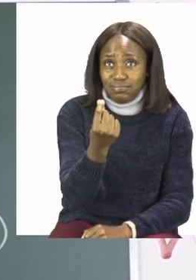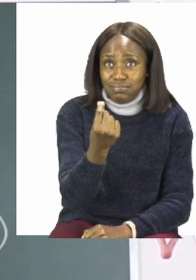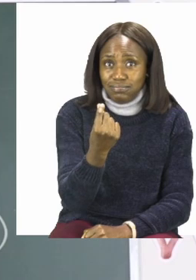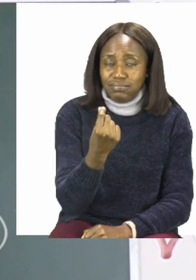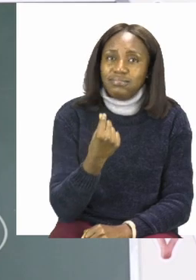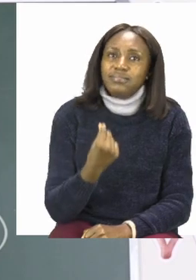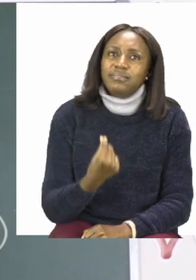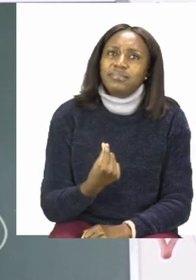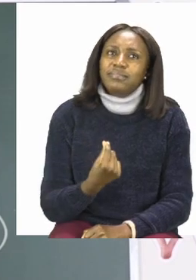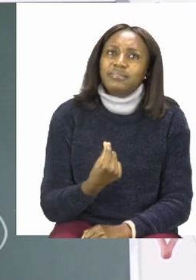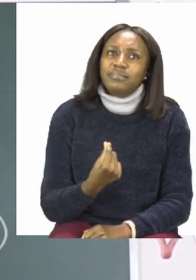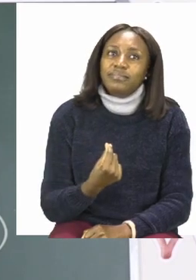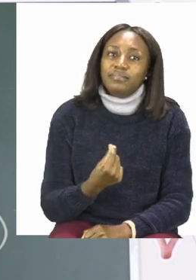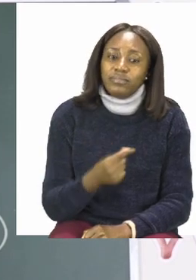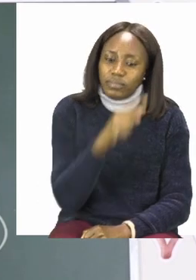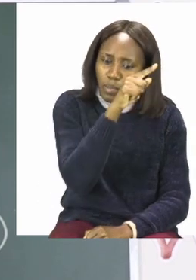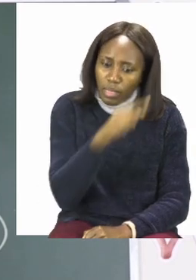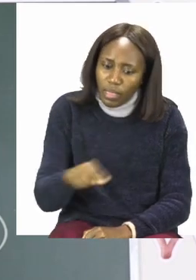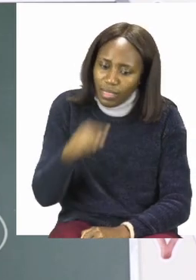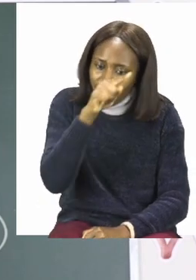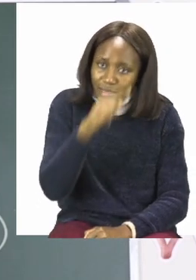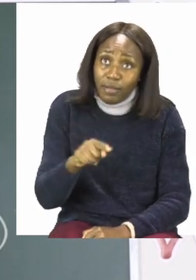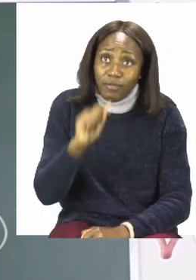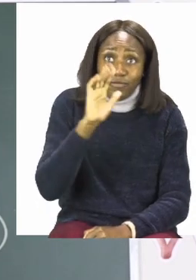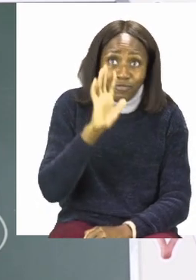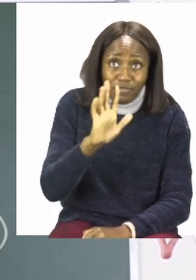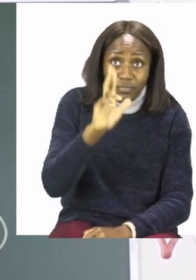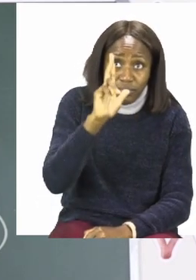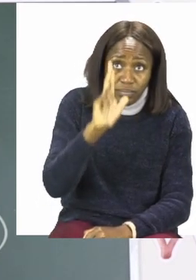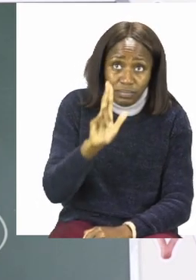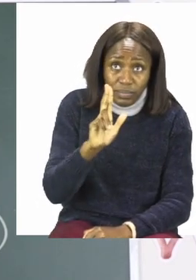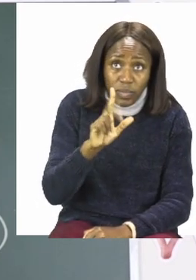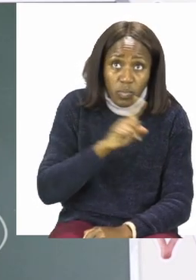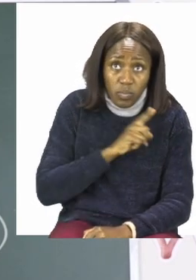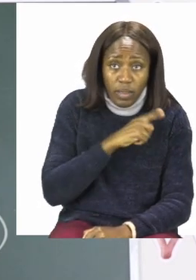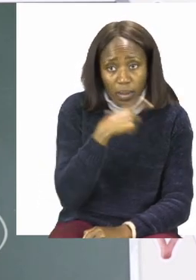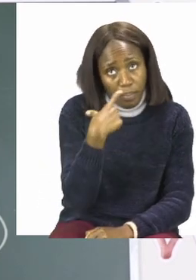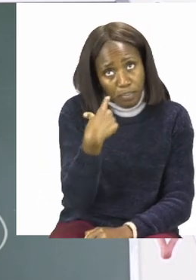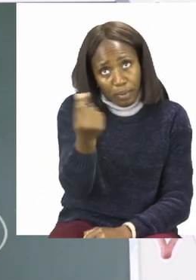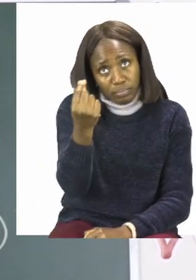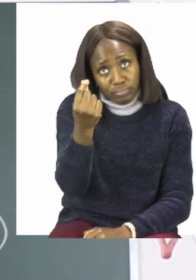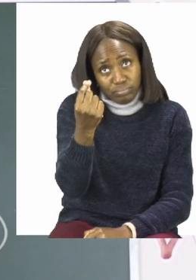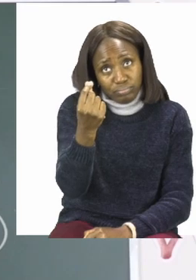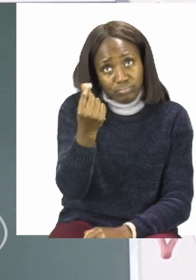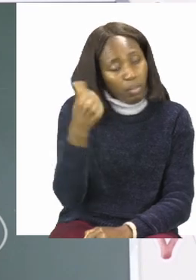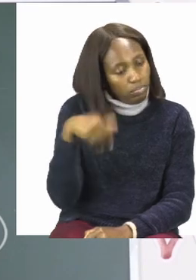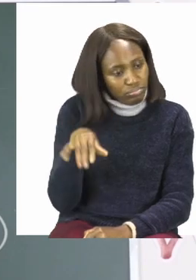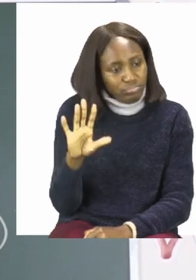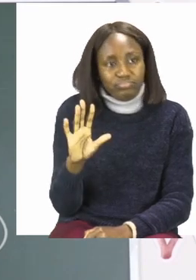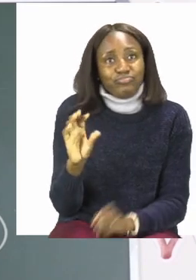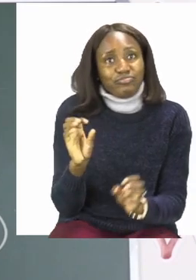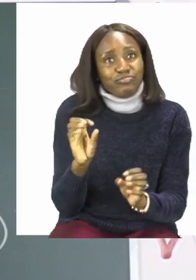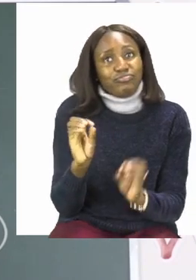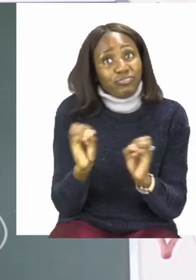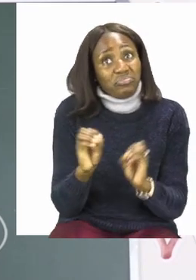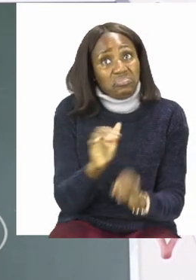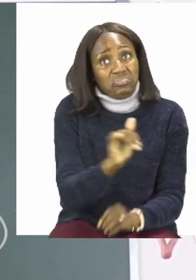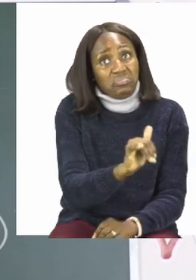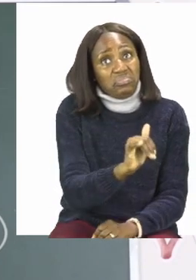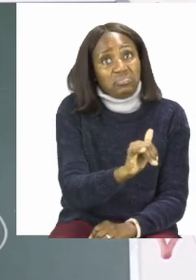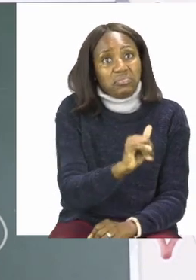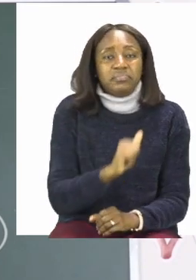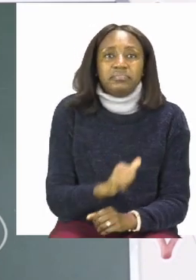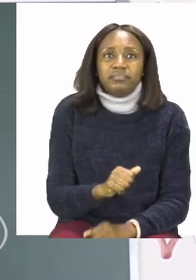you need to cancel 5 people. I would like you to take your pencil and you cancel the 5